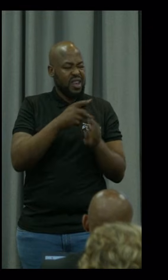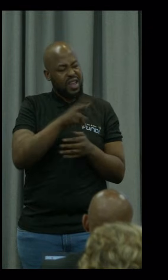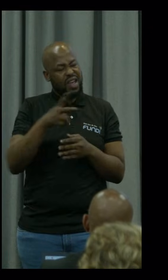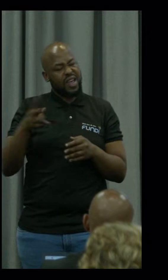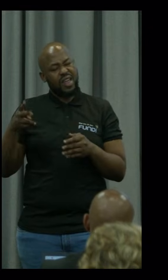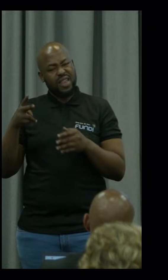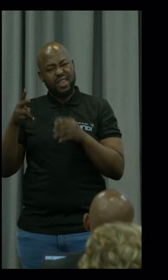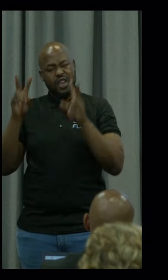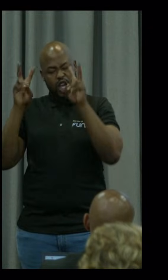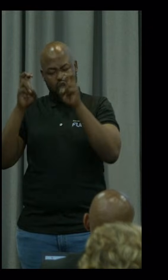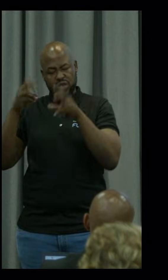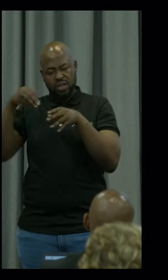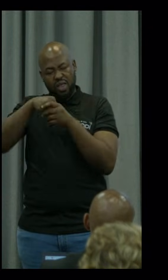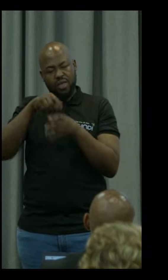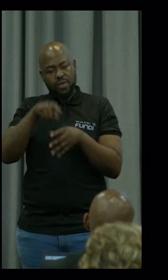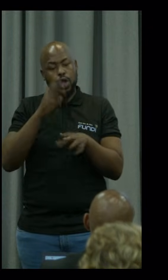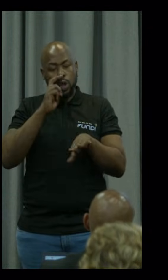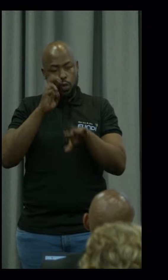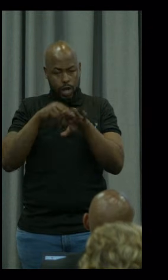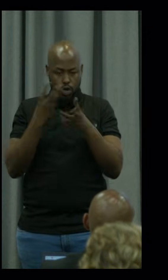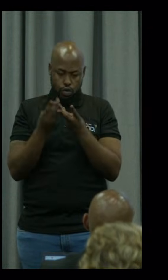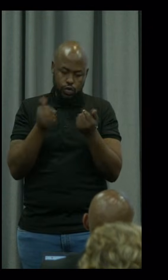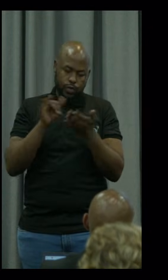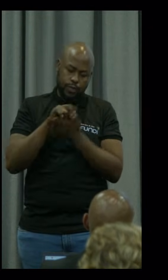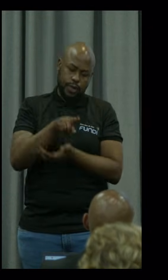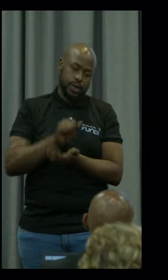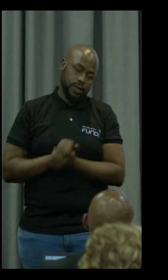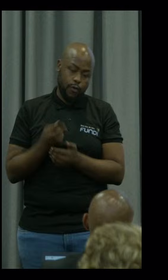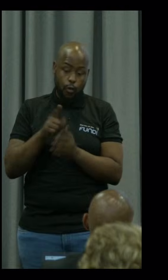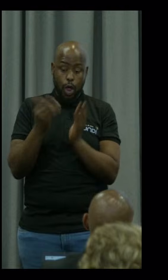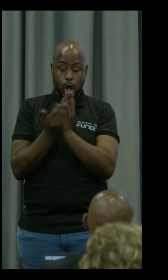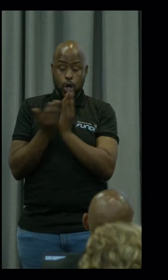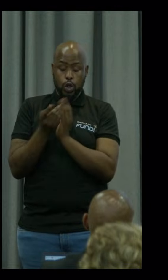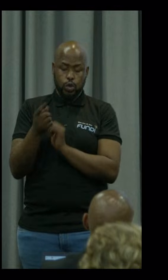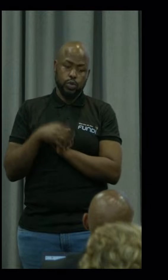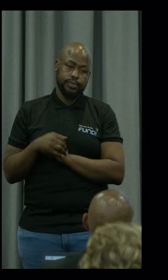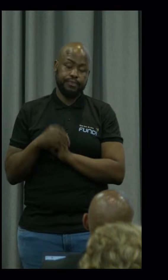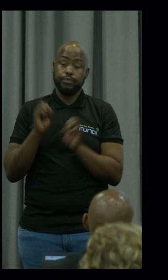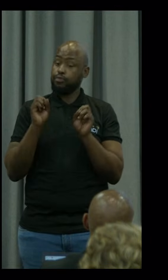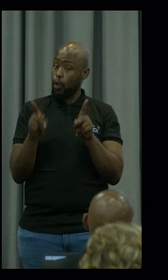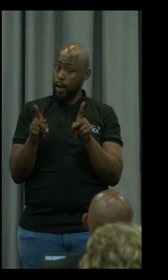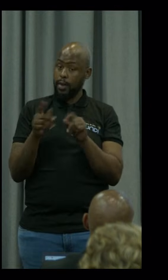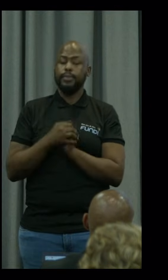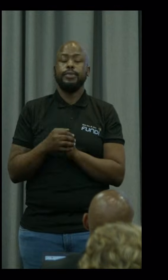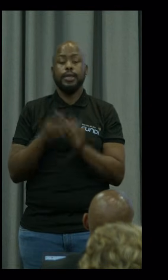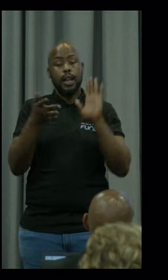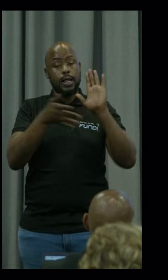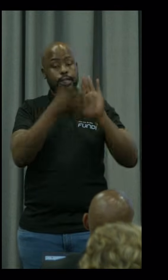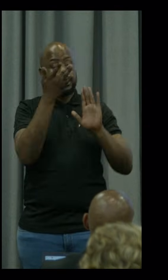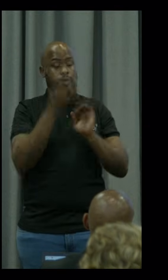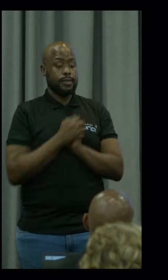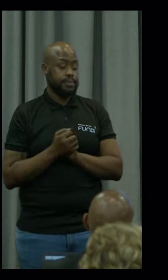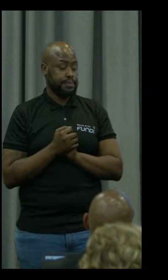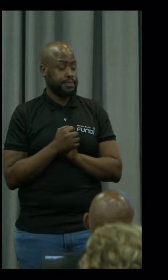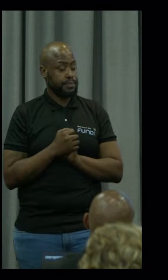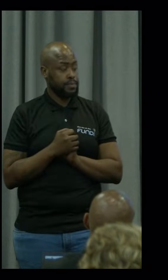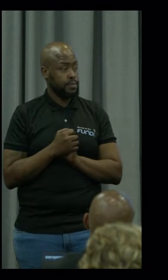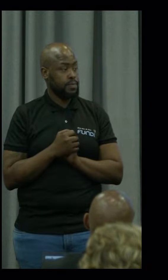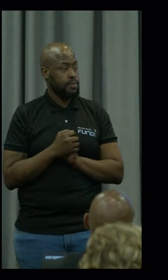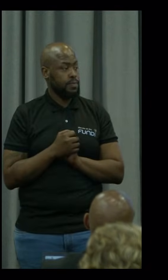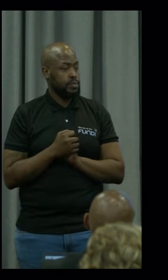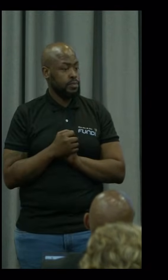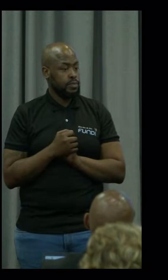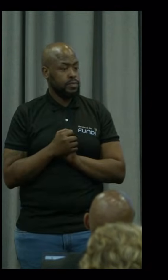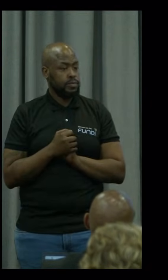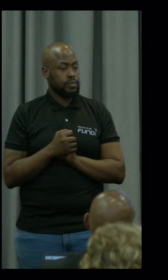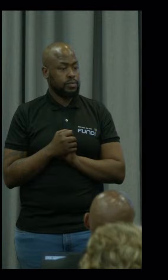not be in there that we need to look at for that particular school. All right. Next slide. Right,